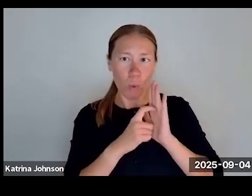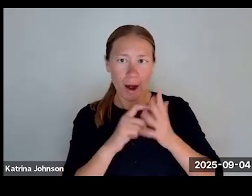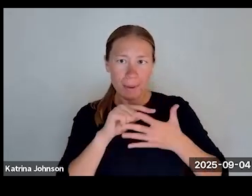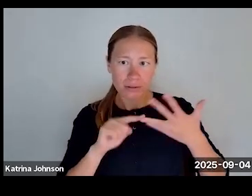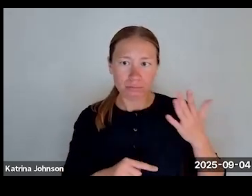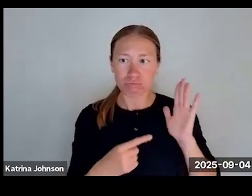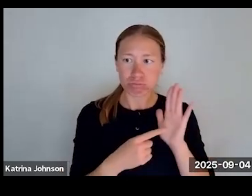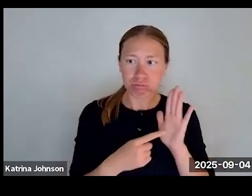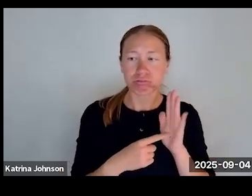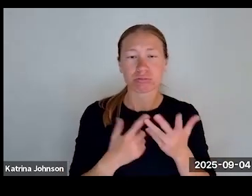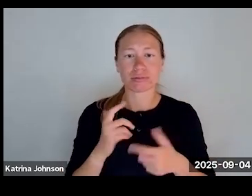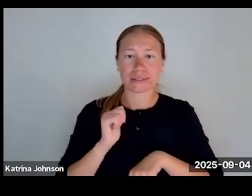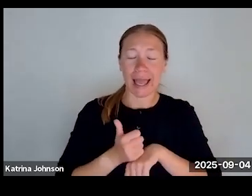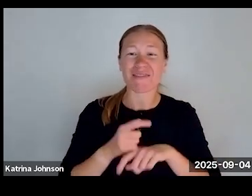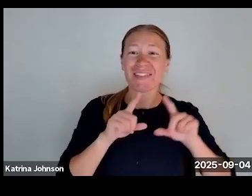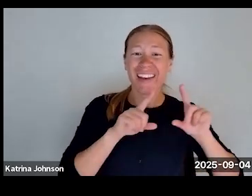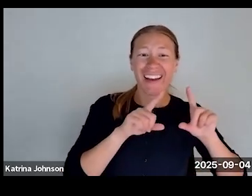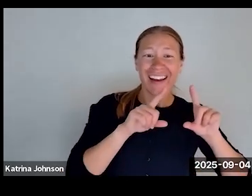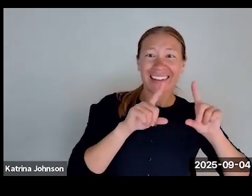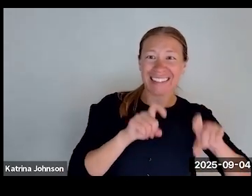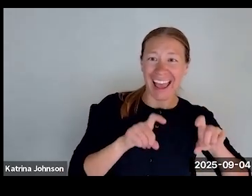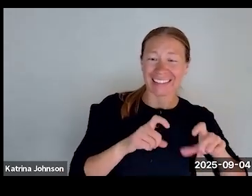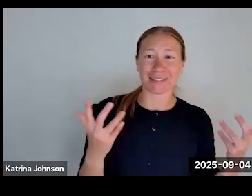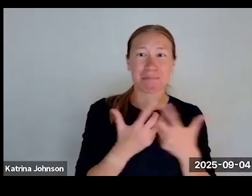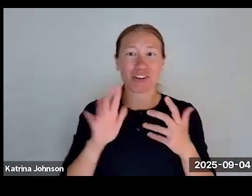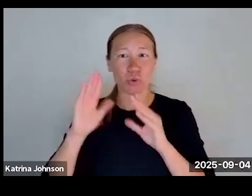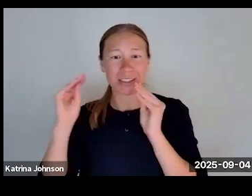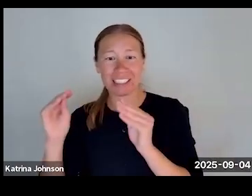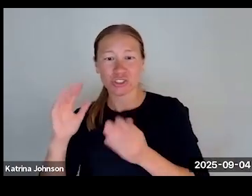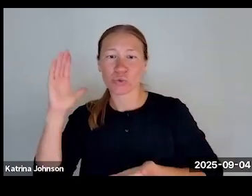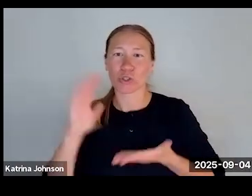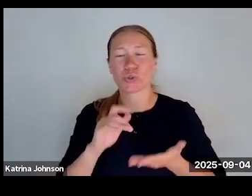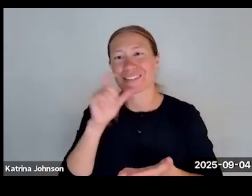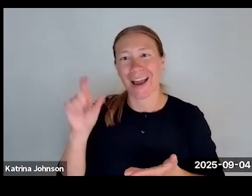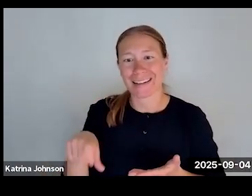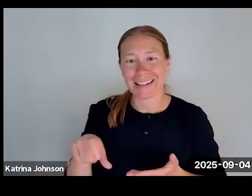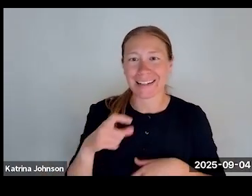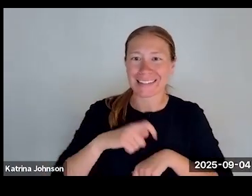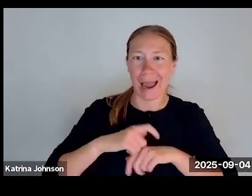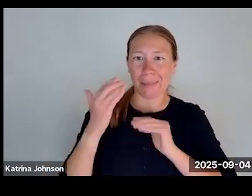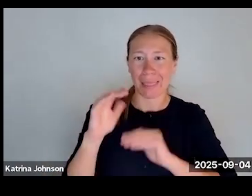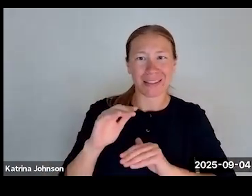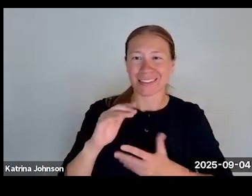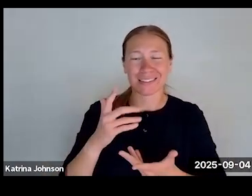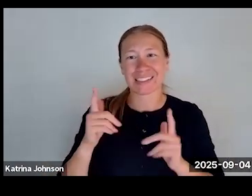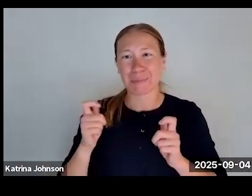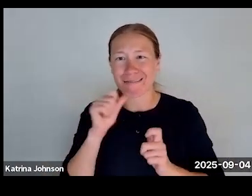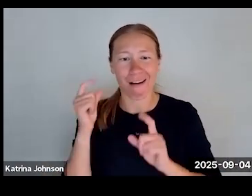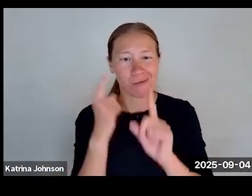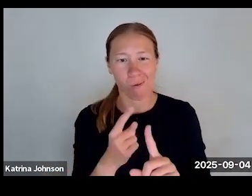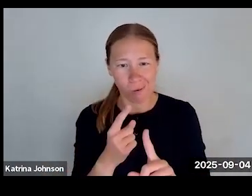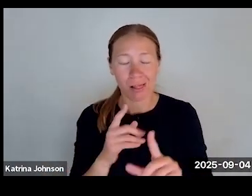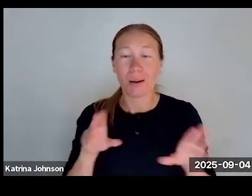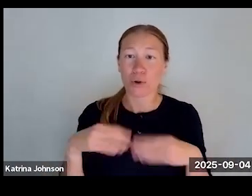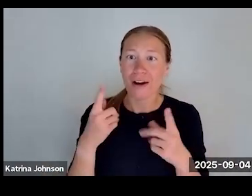way you teach, and reduce unnecessary time limits when speed isn't the goal. Provide regular feedback